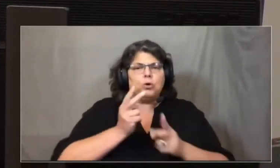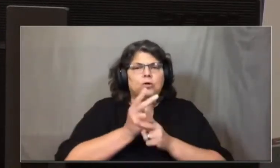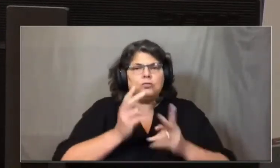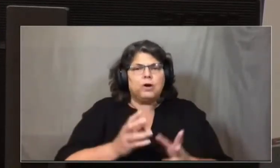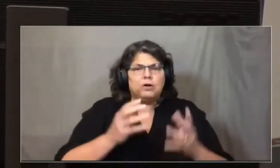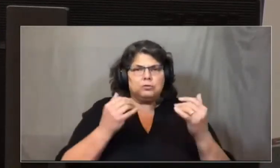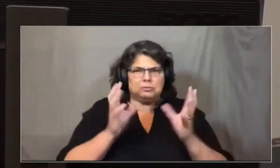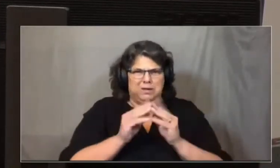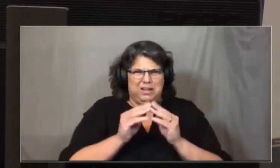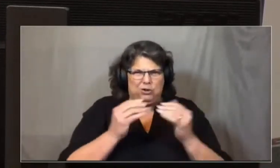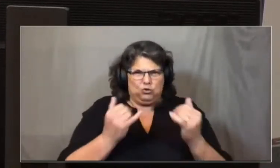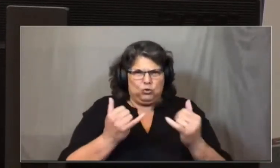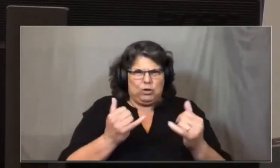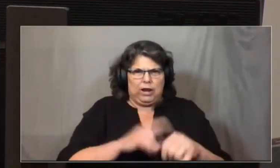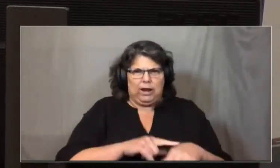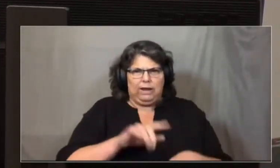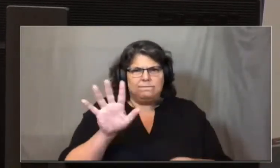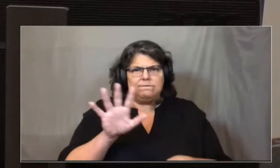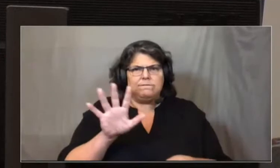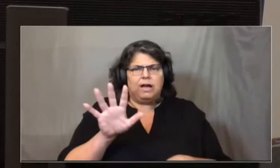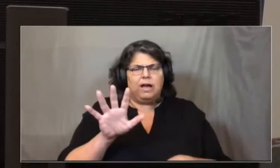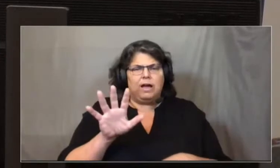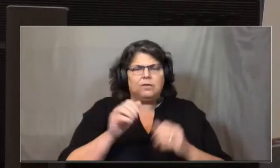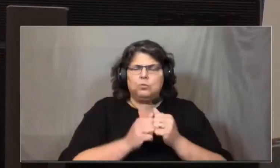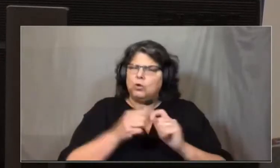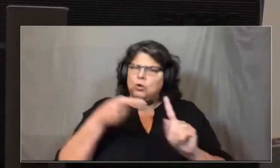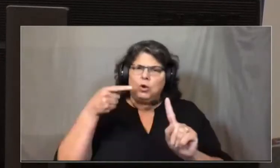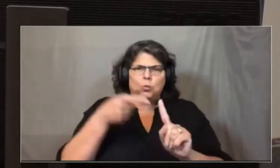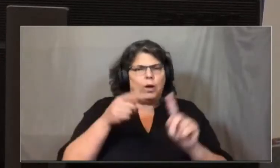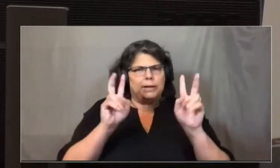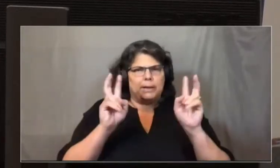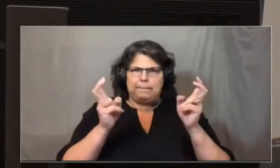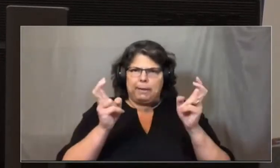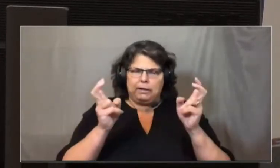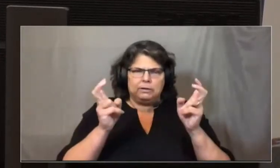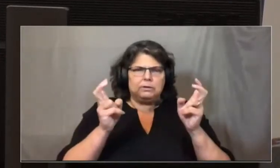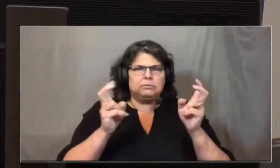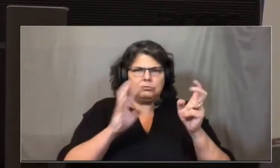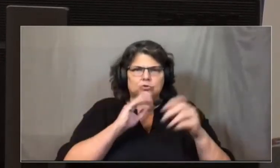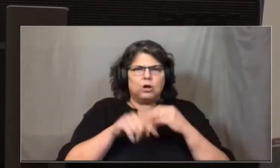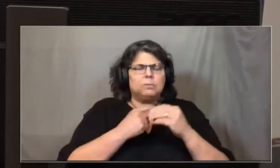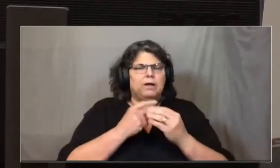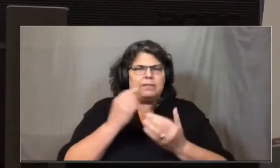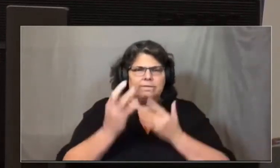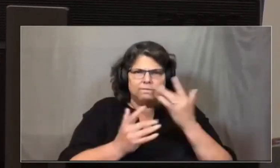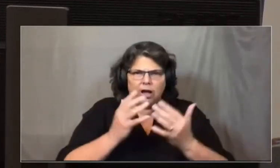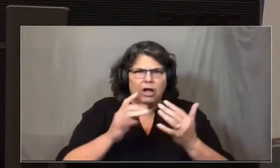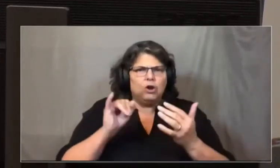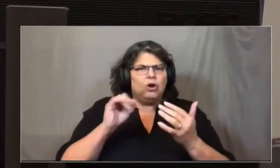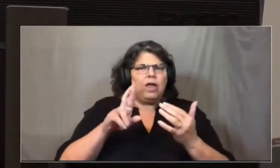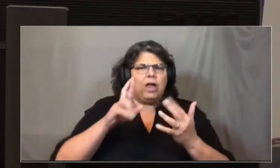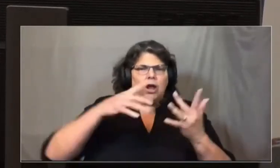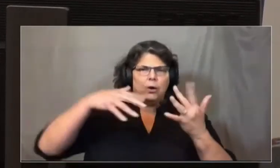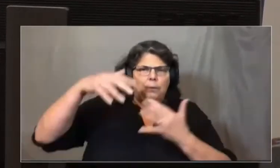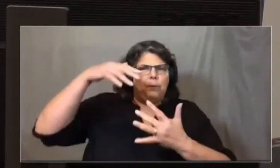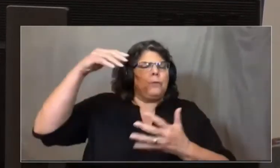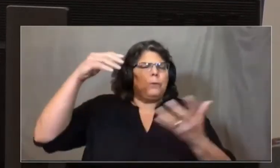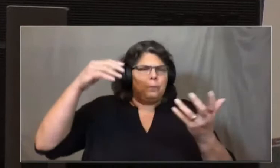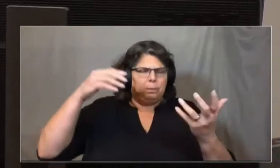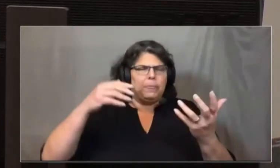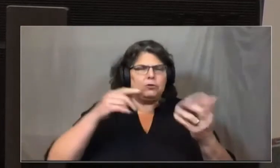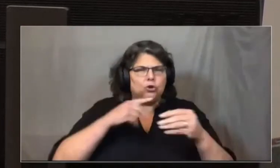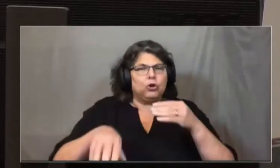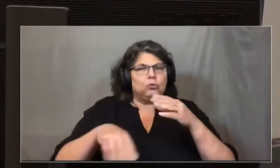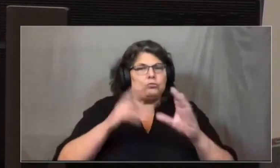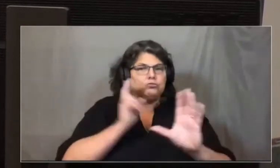p.m. with one item to declare an emergency regarding the fires and the air quality. So you can join us later today for that.